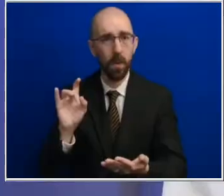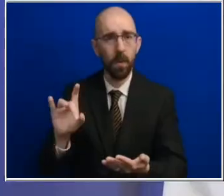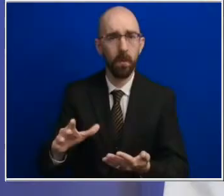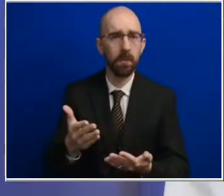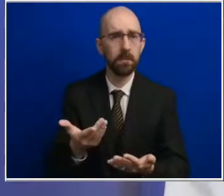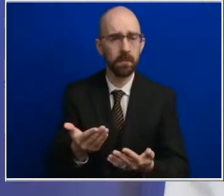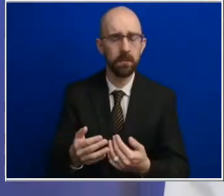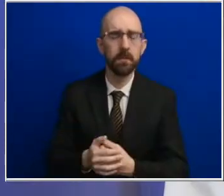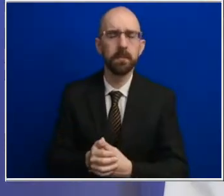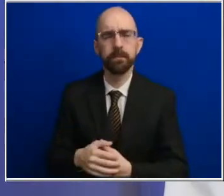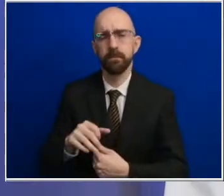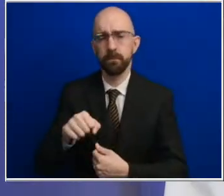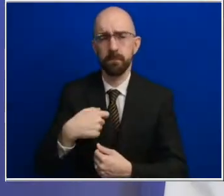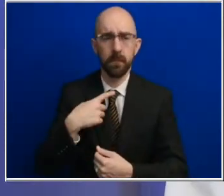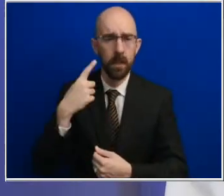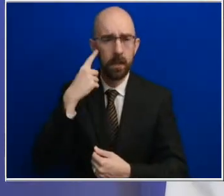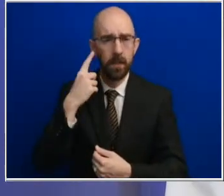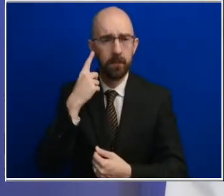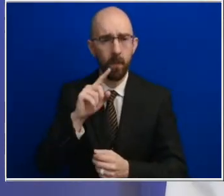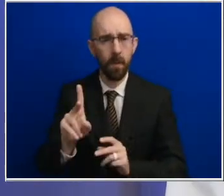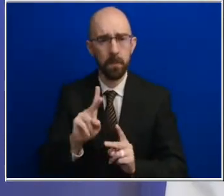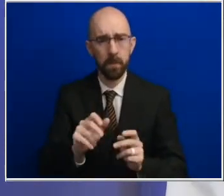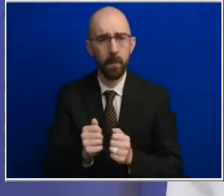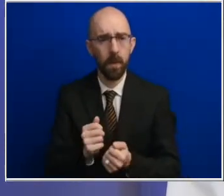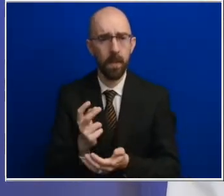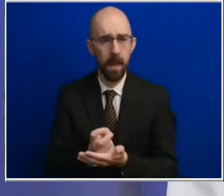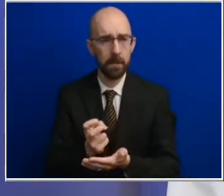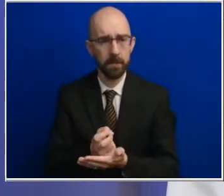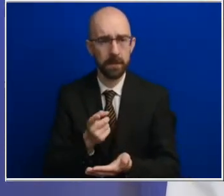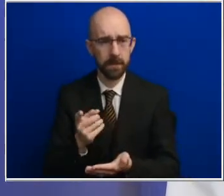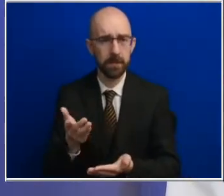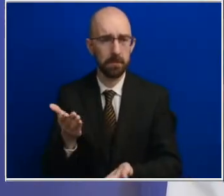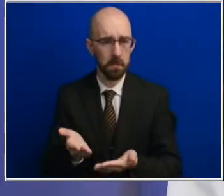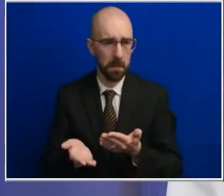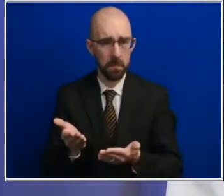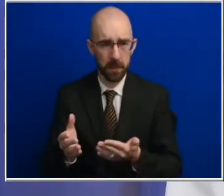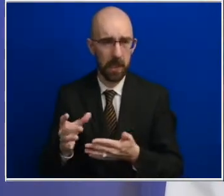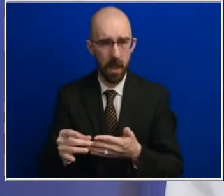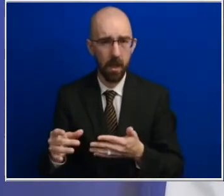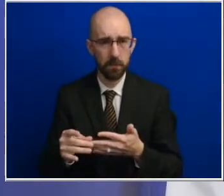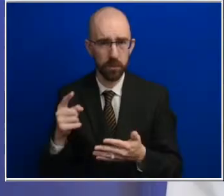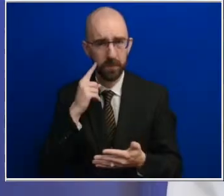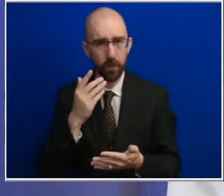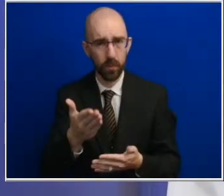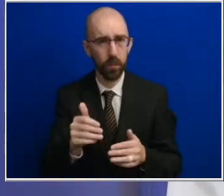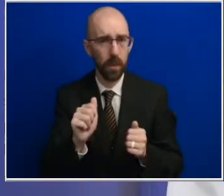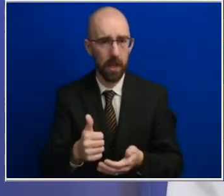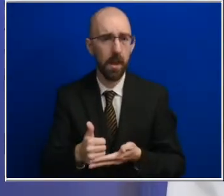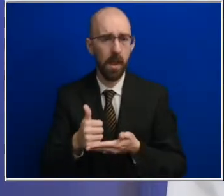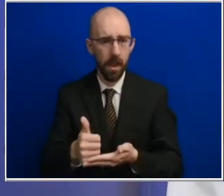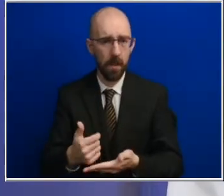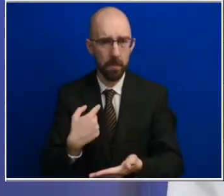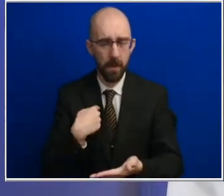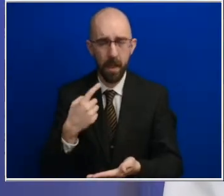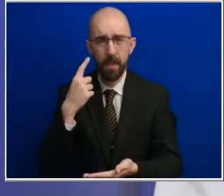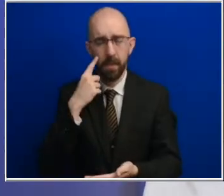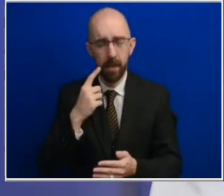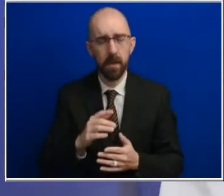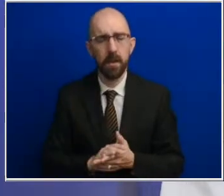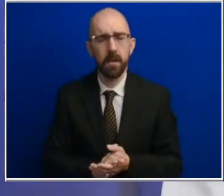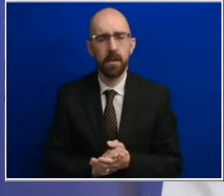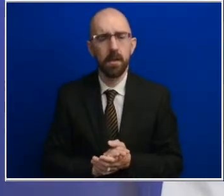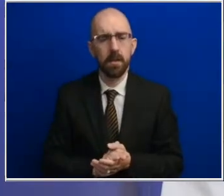think that for people with epilepsy, there's probably an option for you that can help. And I think being at